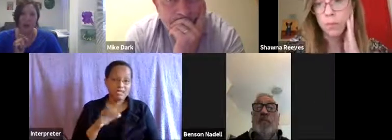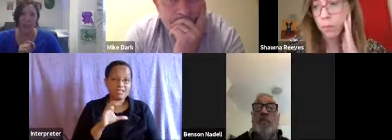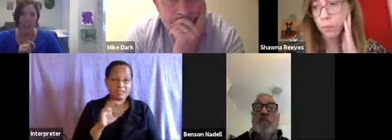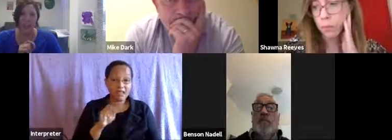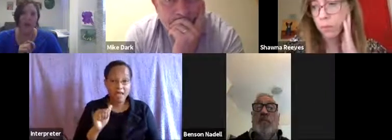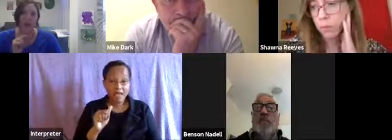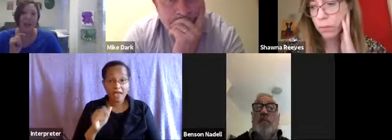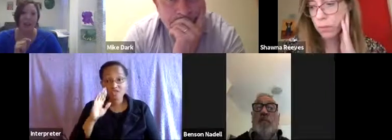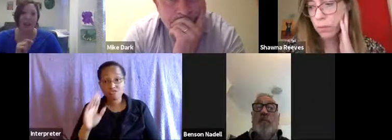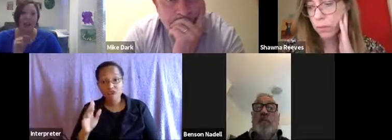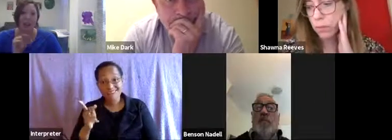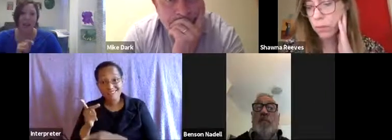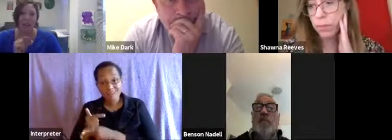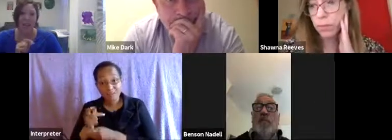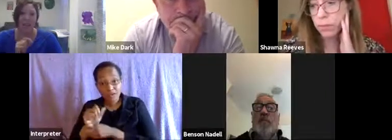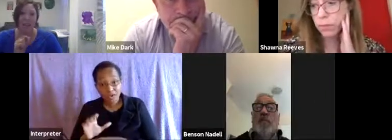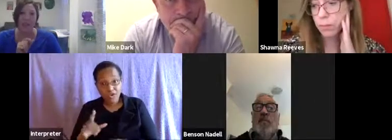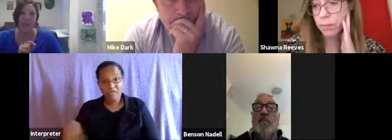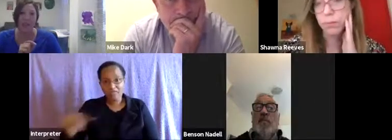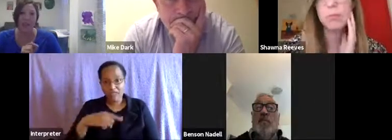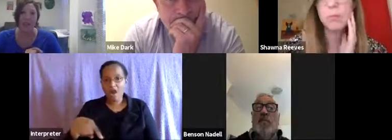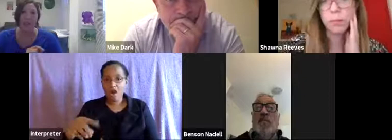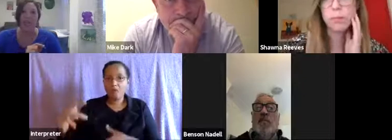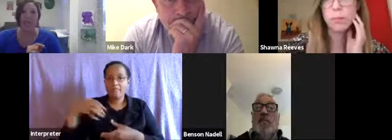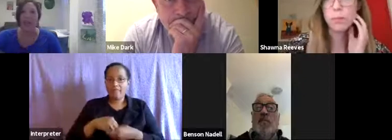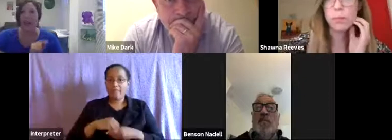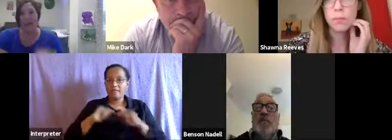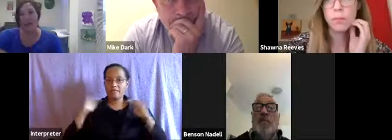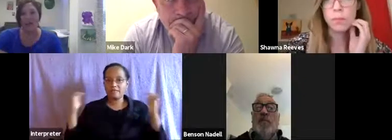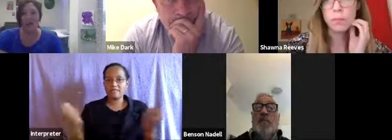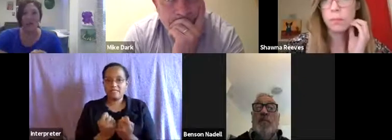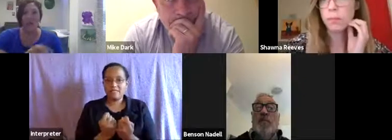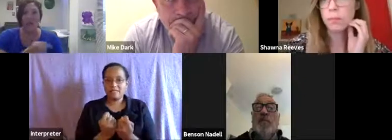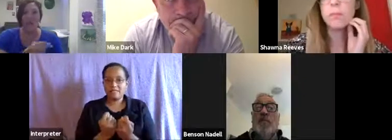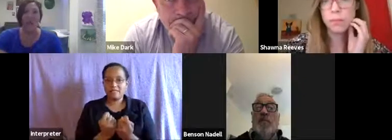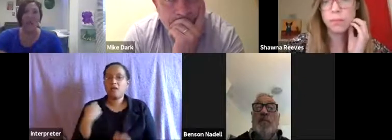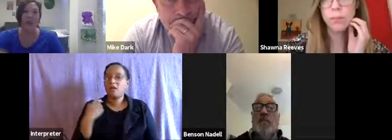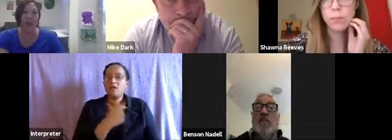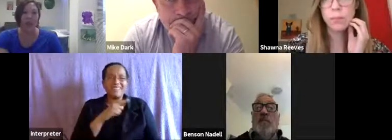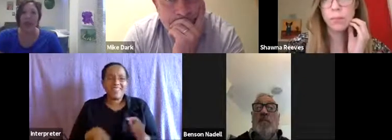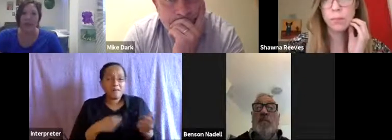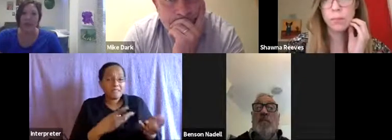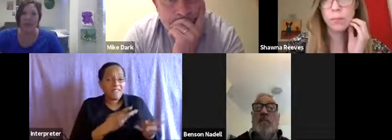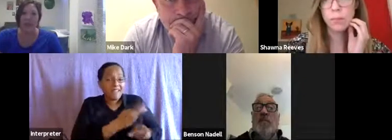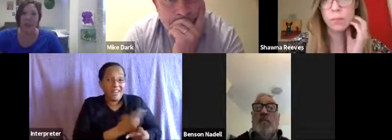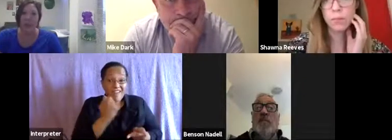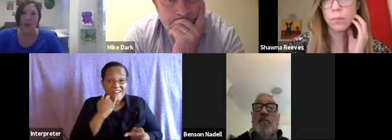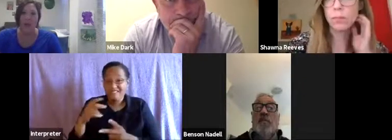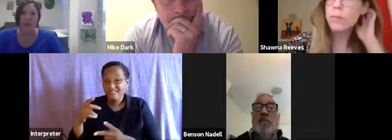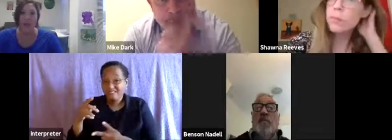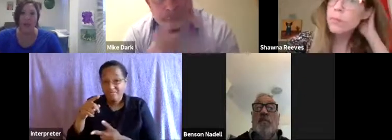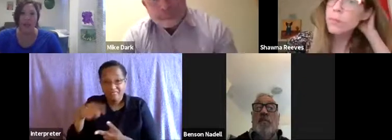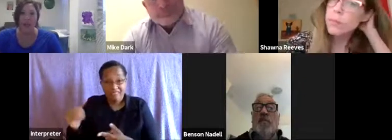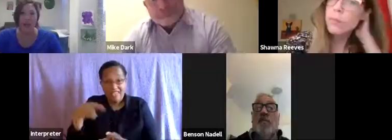I would say there's a couple things. So there's also how we're training CNAs. And that is the current system that sort of prescribes their